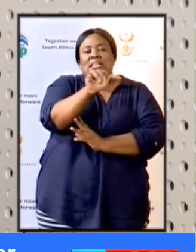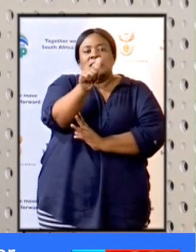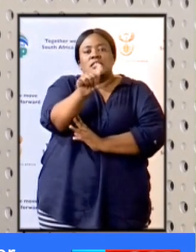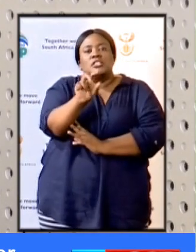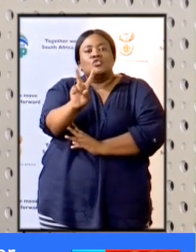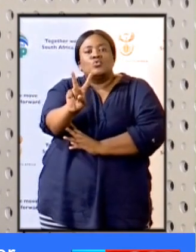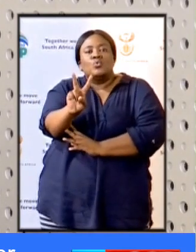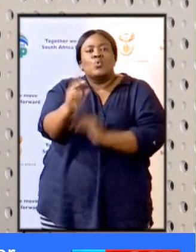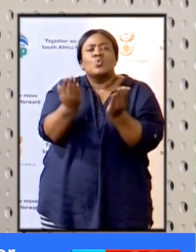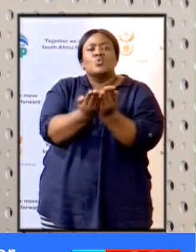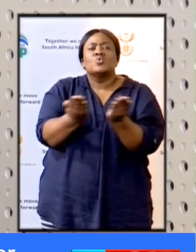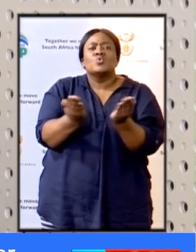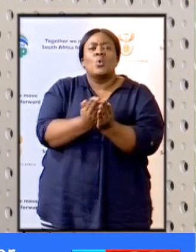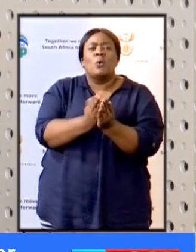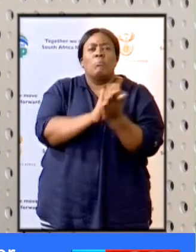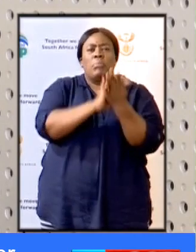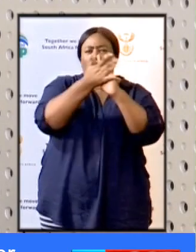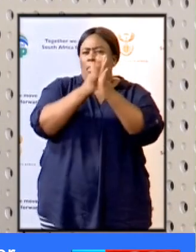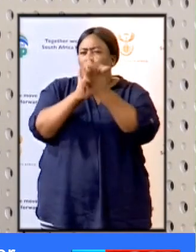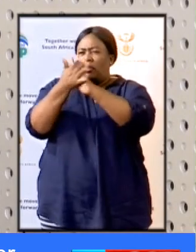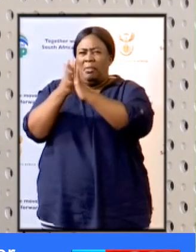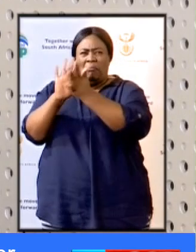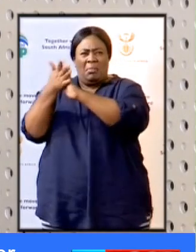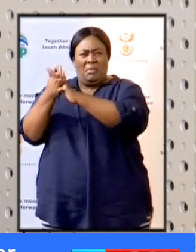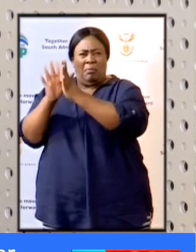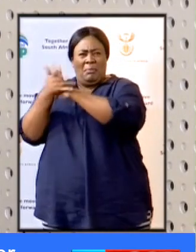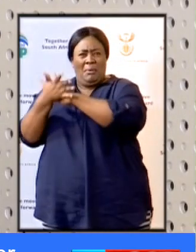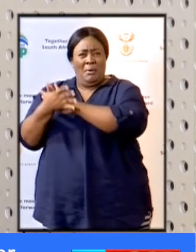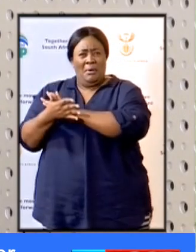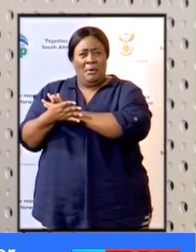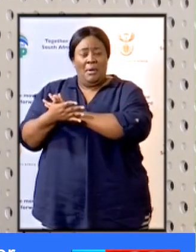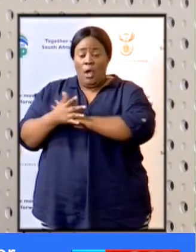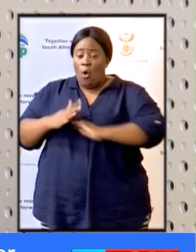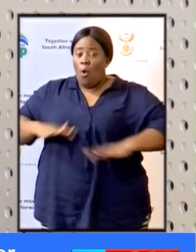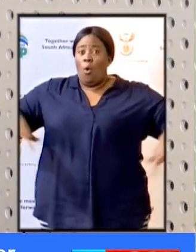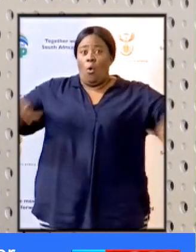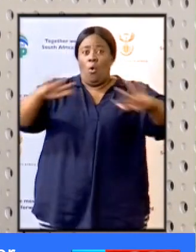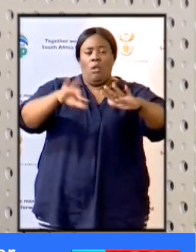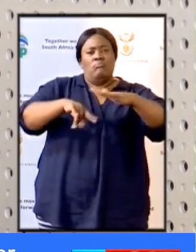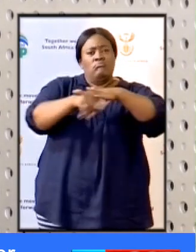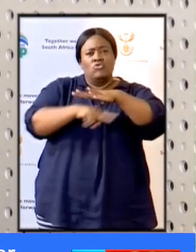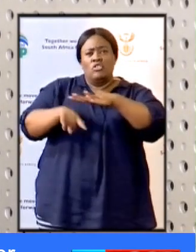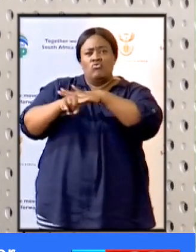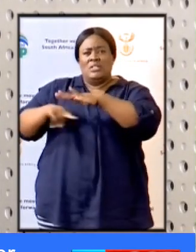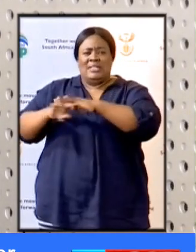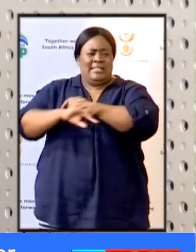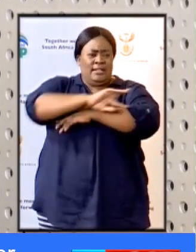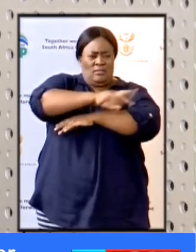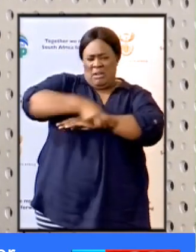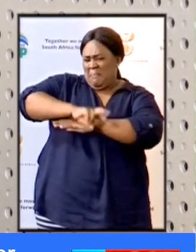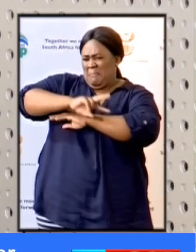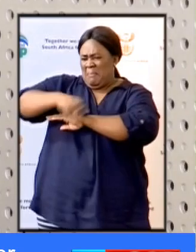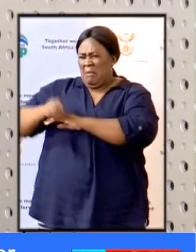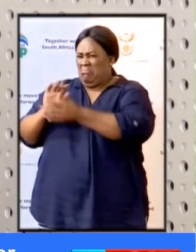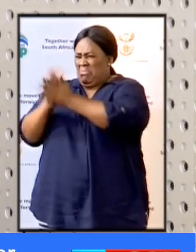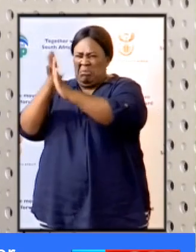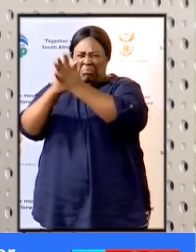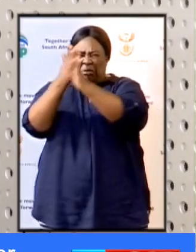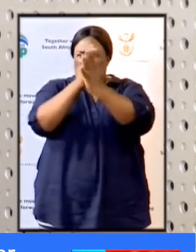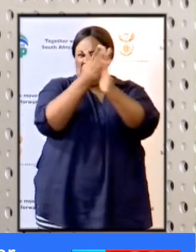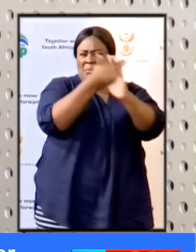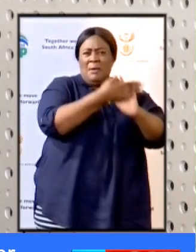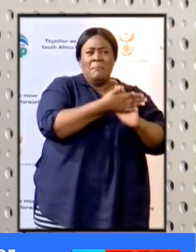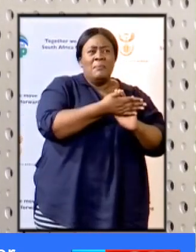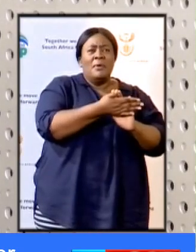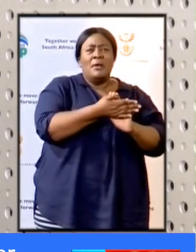been vandalized in almost all our districts. There's been theft, vandalism, so that nje